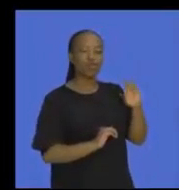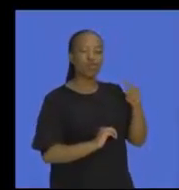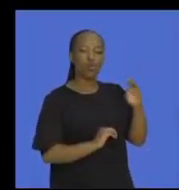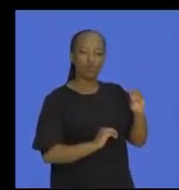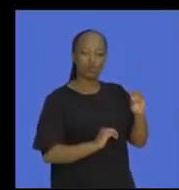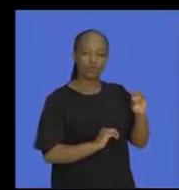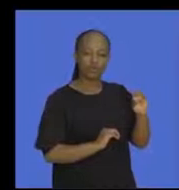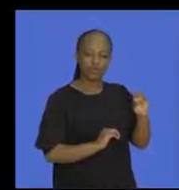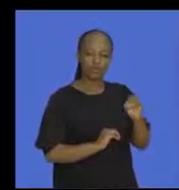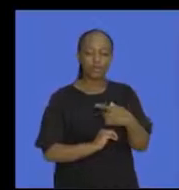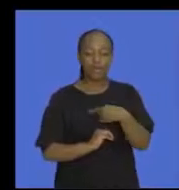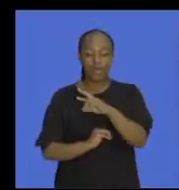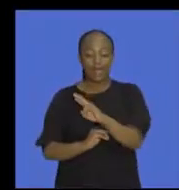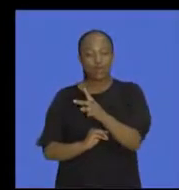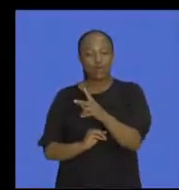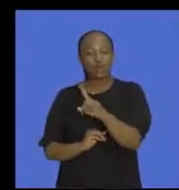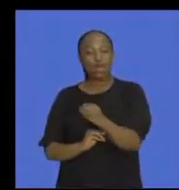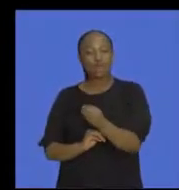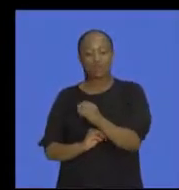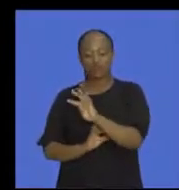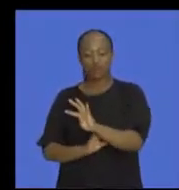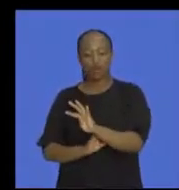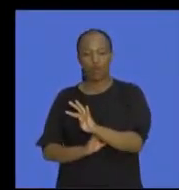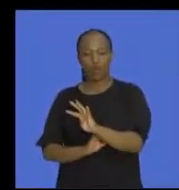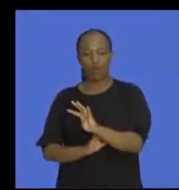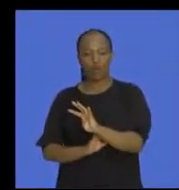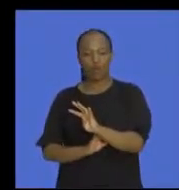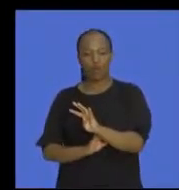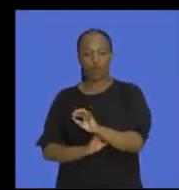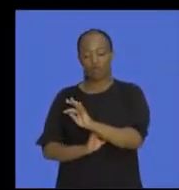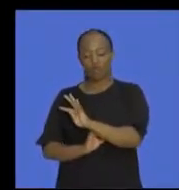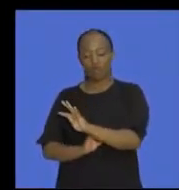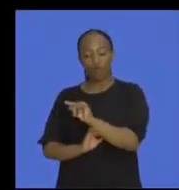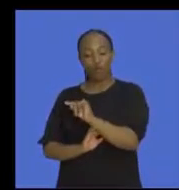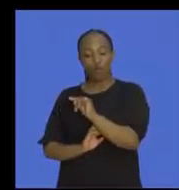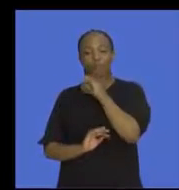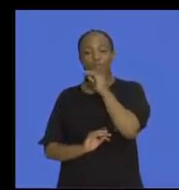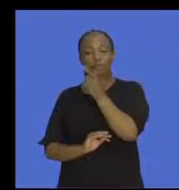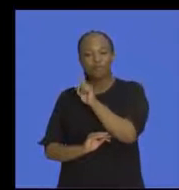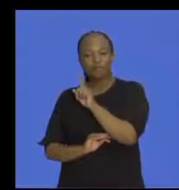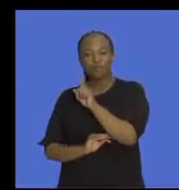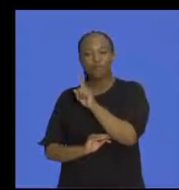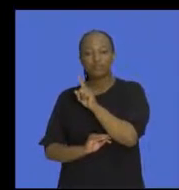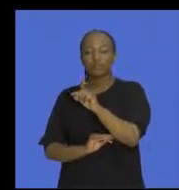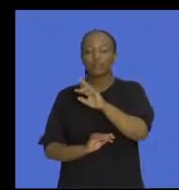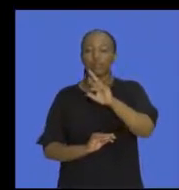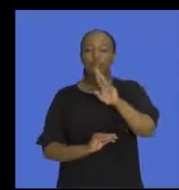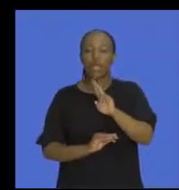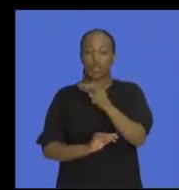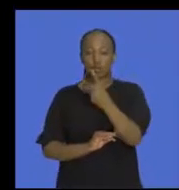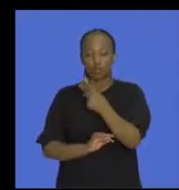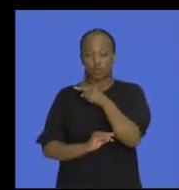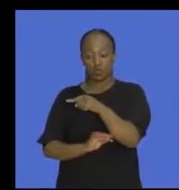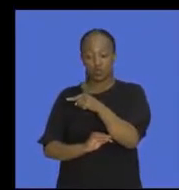ohms, while R2 is 4 ohms. So for 4 ohms, what that simply says to us is that